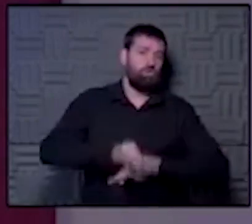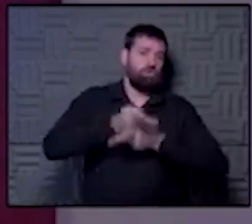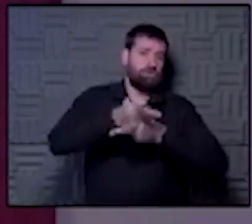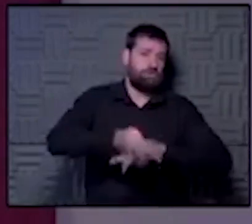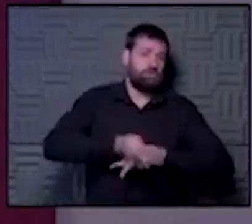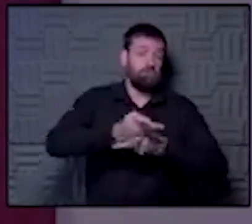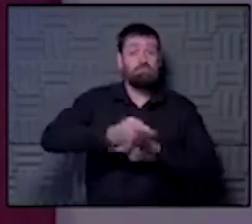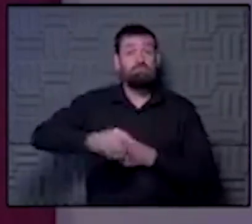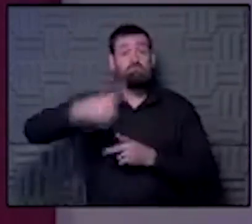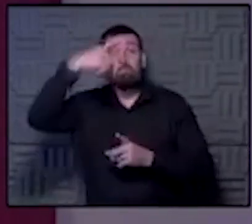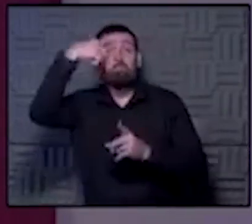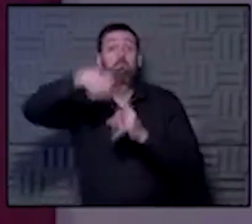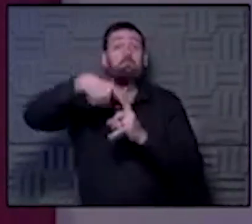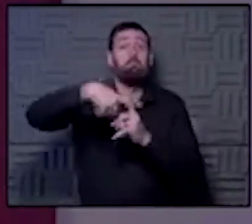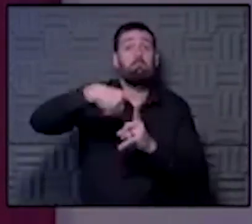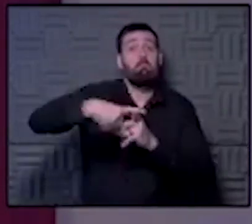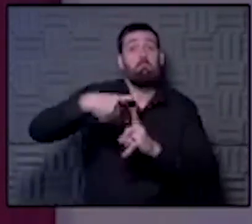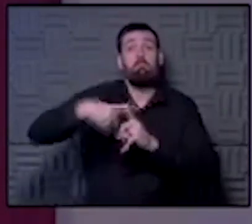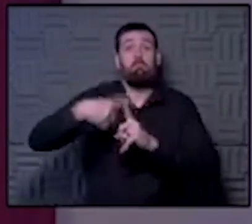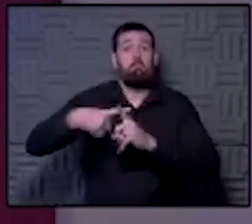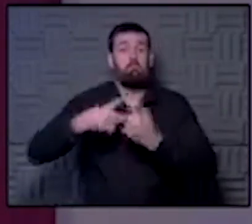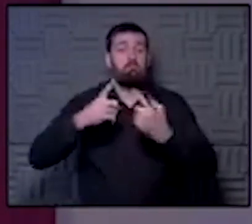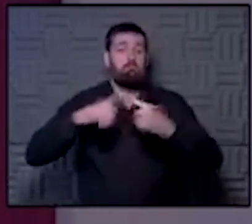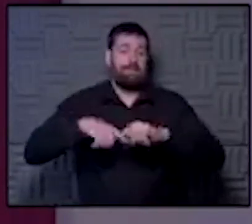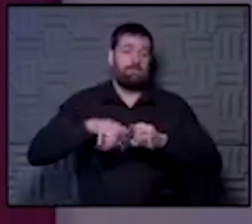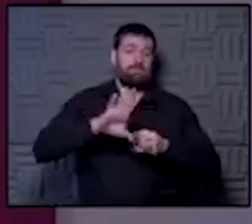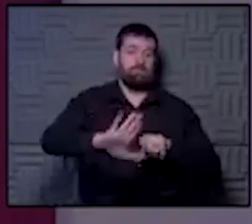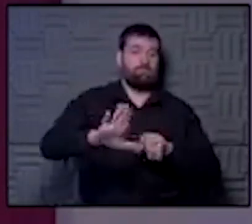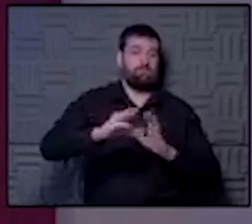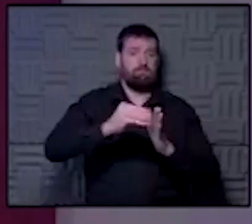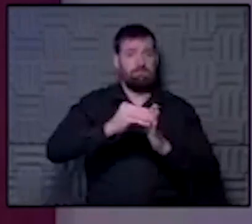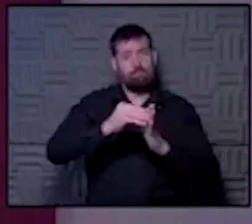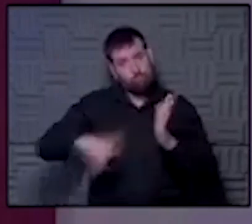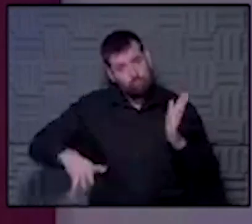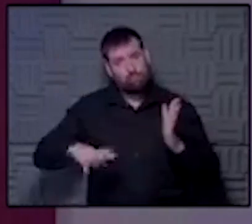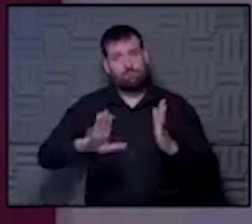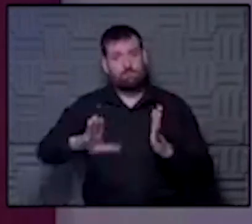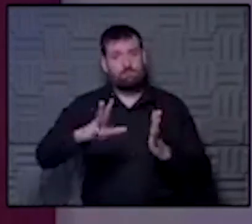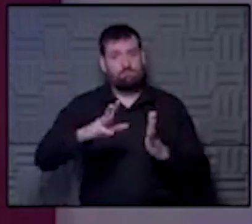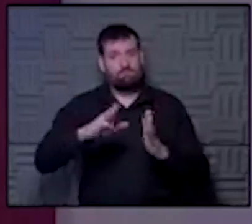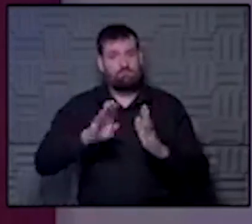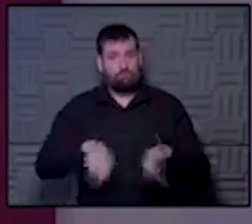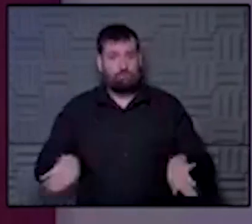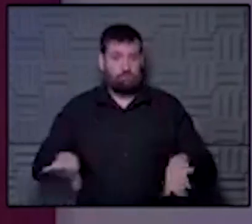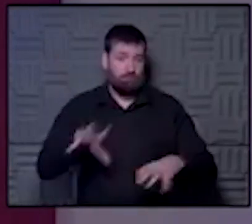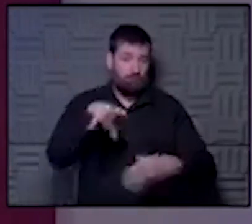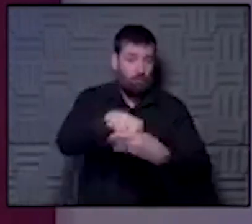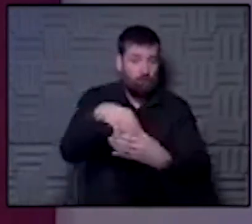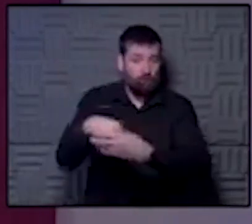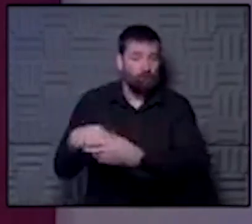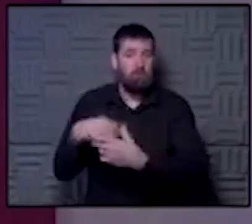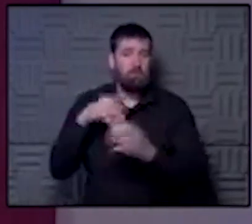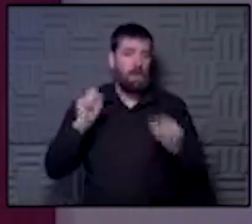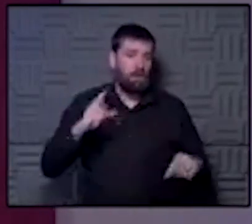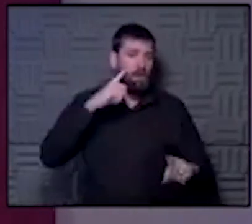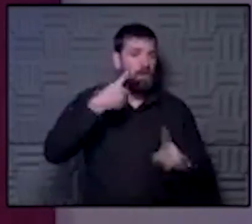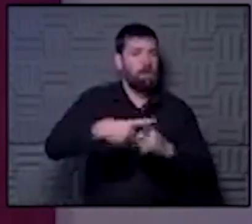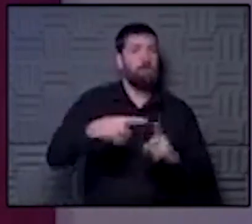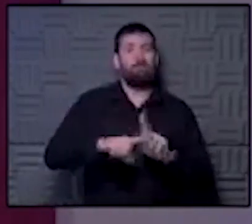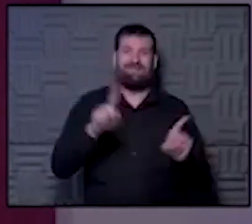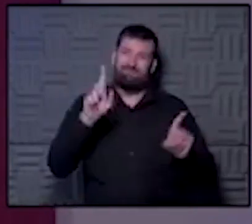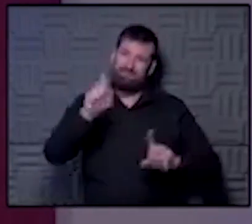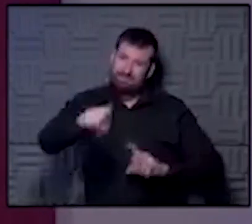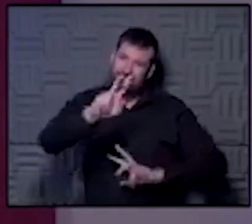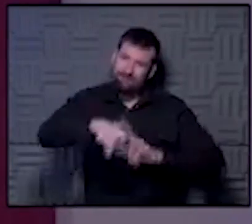be optimistic depending on the activities that your kid has been participating in. But I do think you have to be a